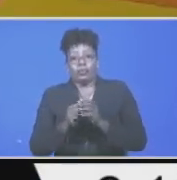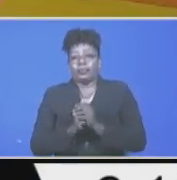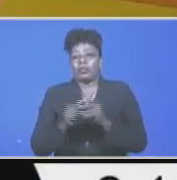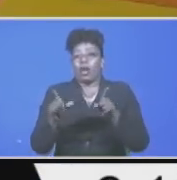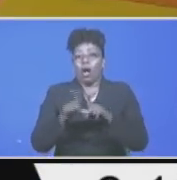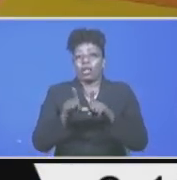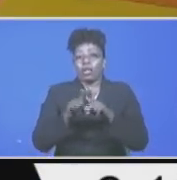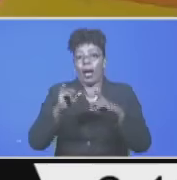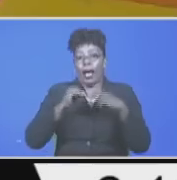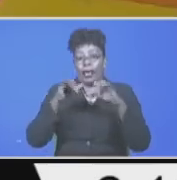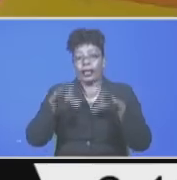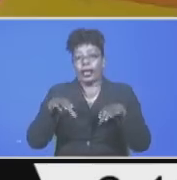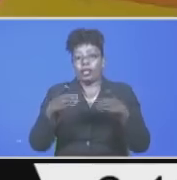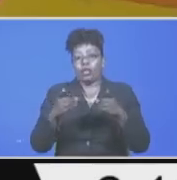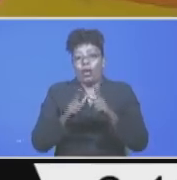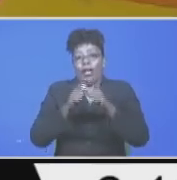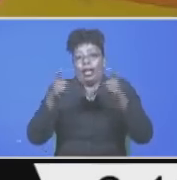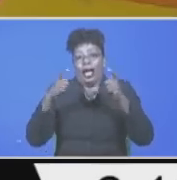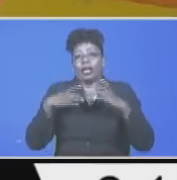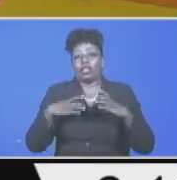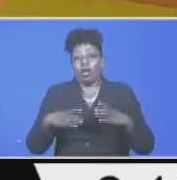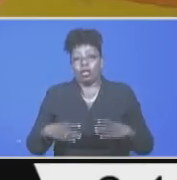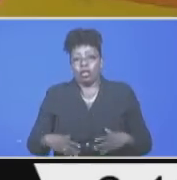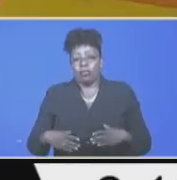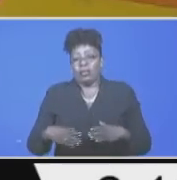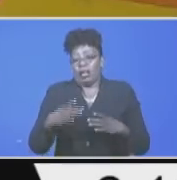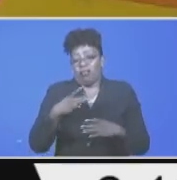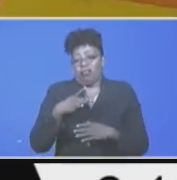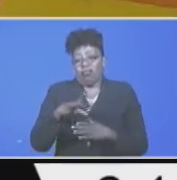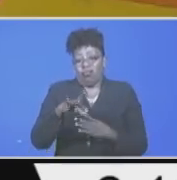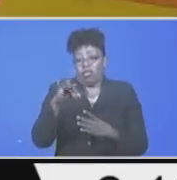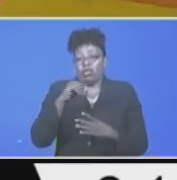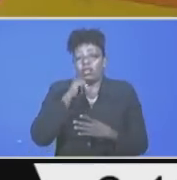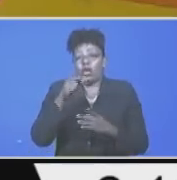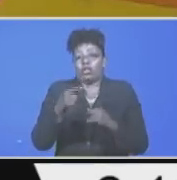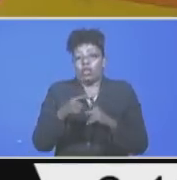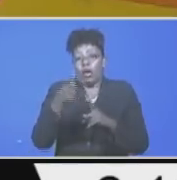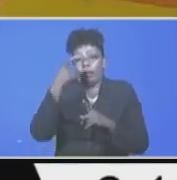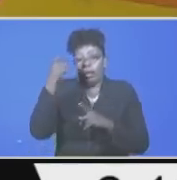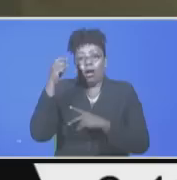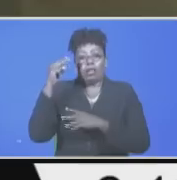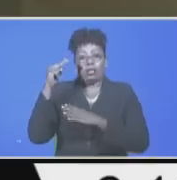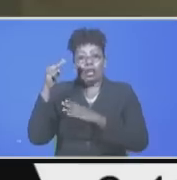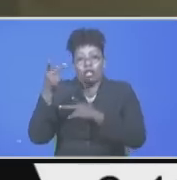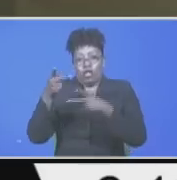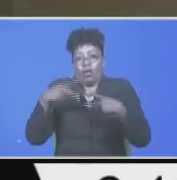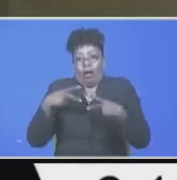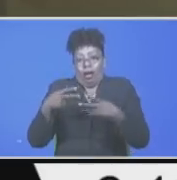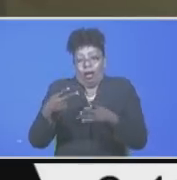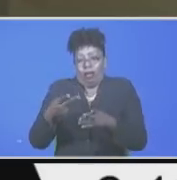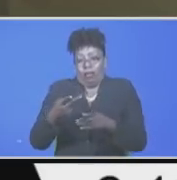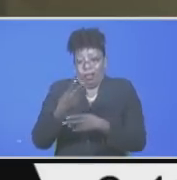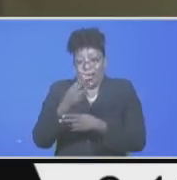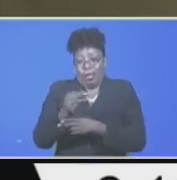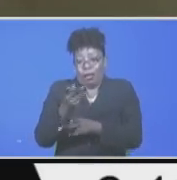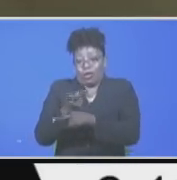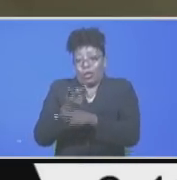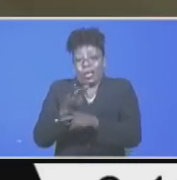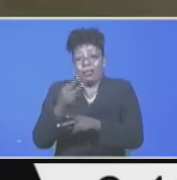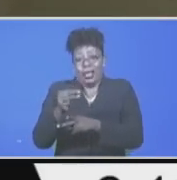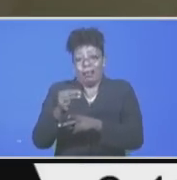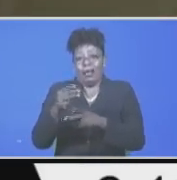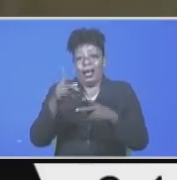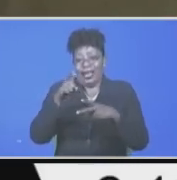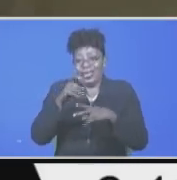also I can do large costumes, but I choose not to simply because to host them is difficult. You need